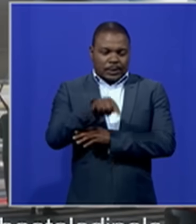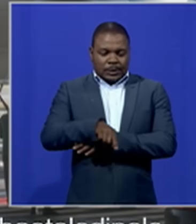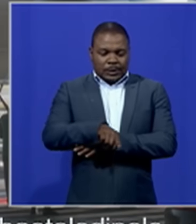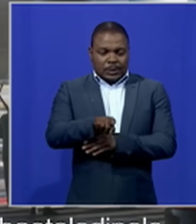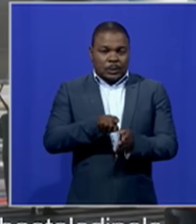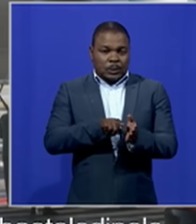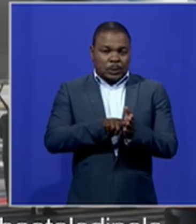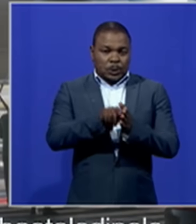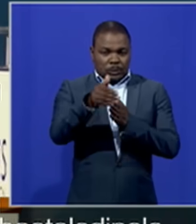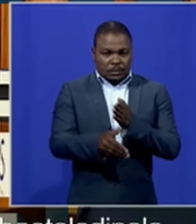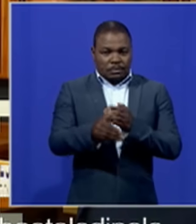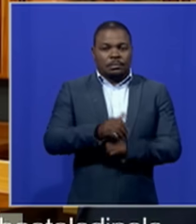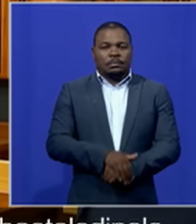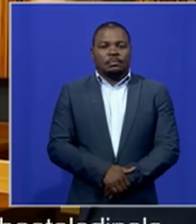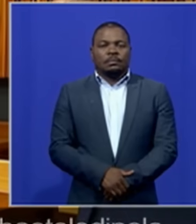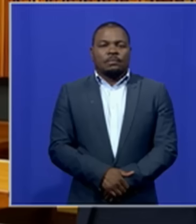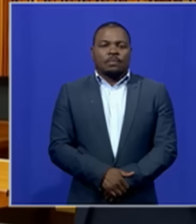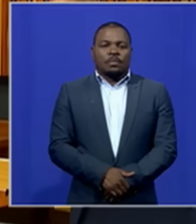beke.